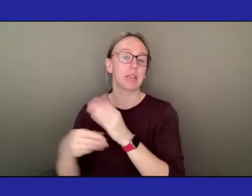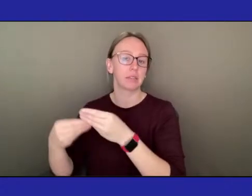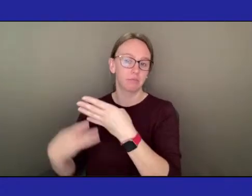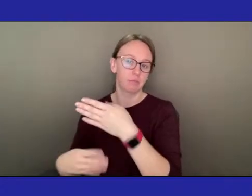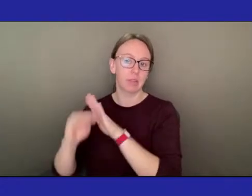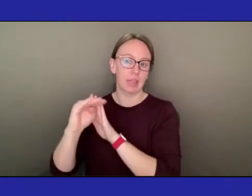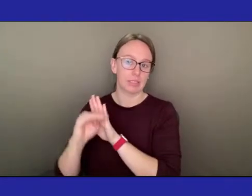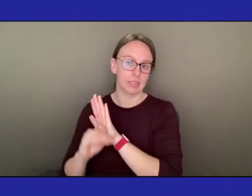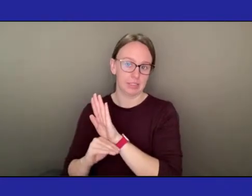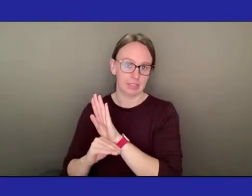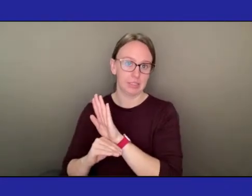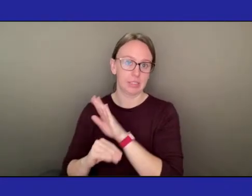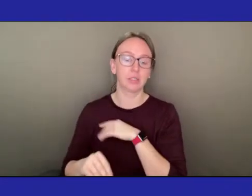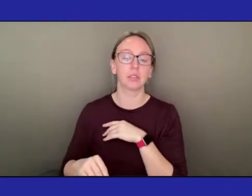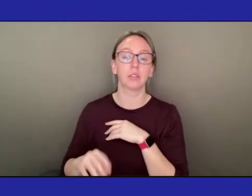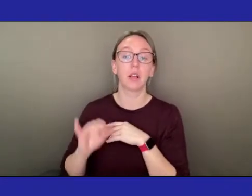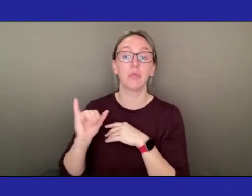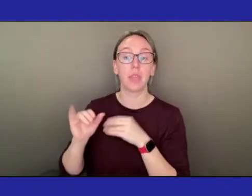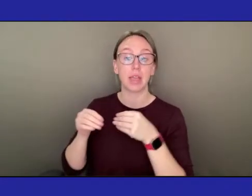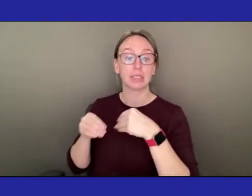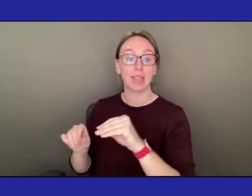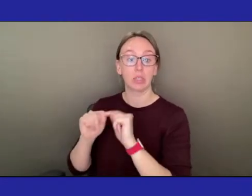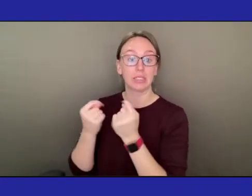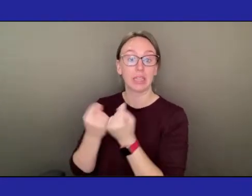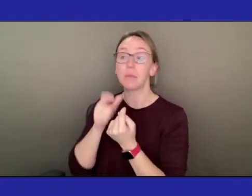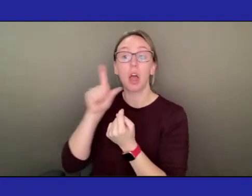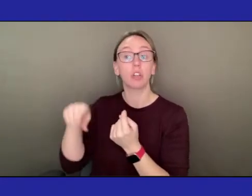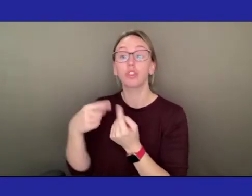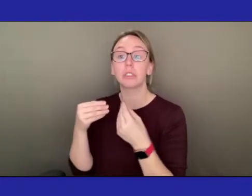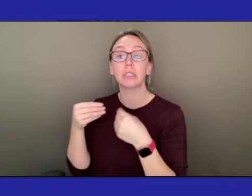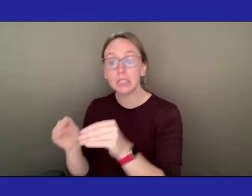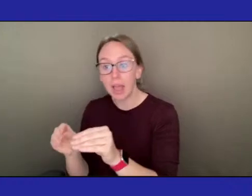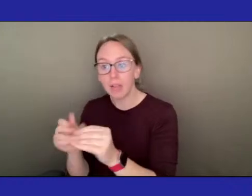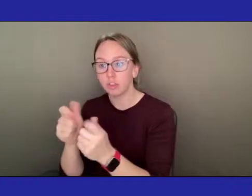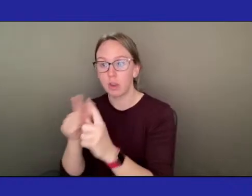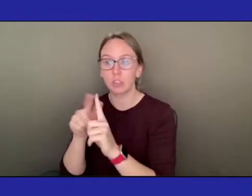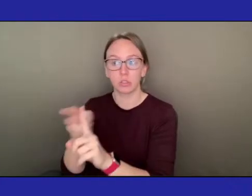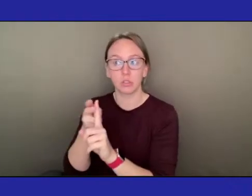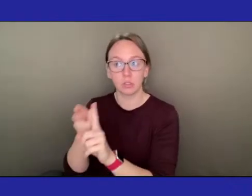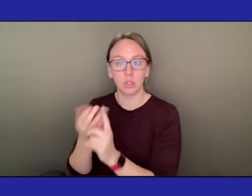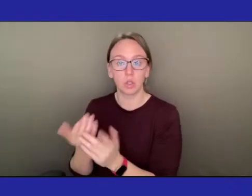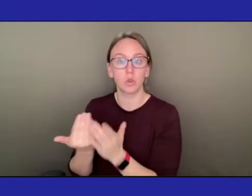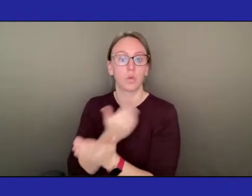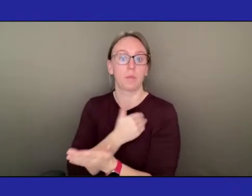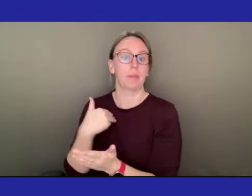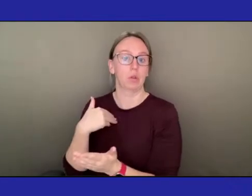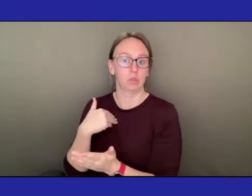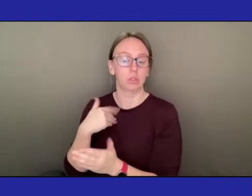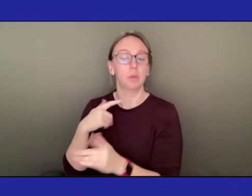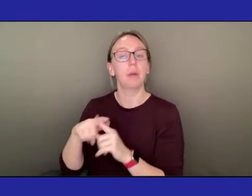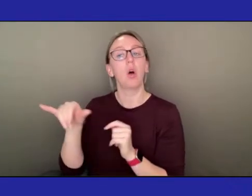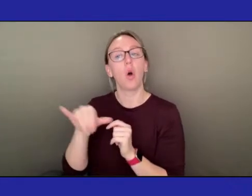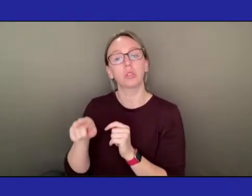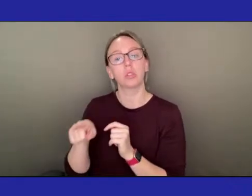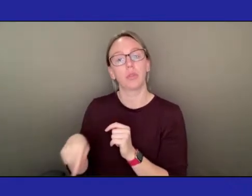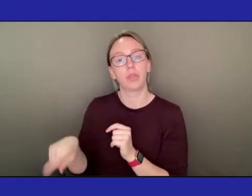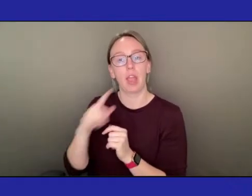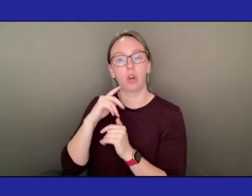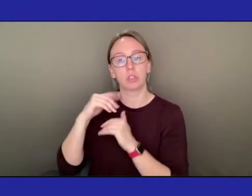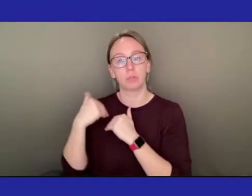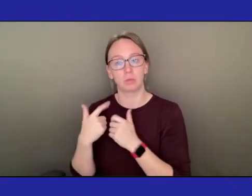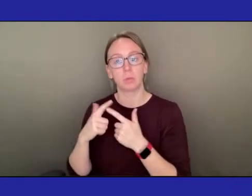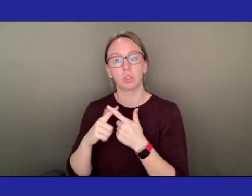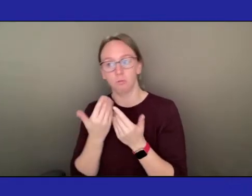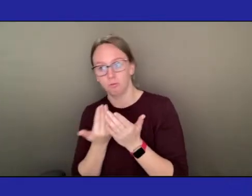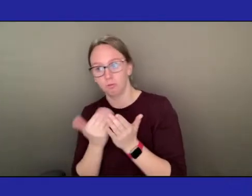the sales team is not just selling and trying to bring in new membership, but they are also responsible to redetermine the